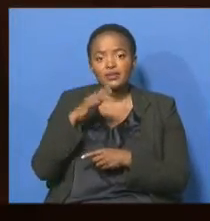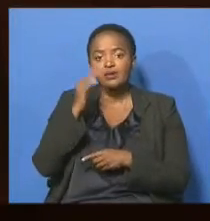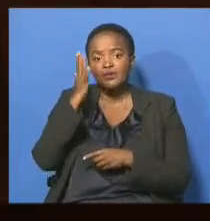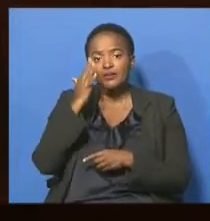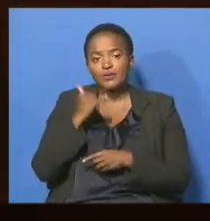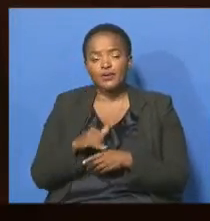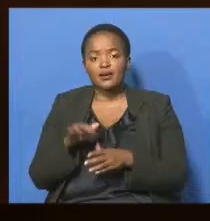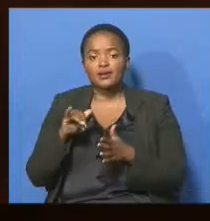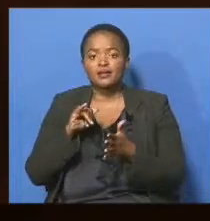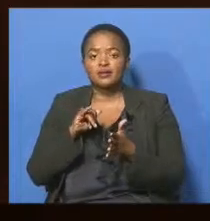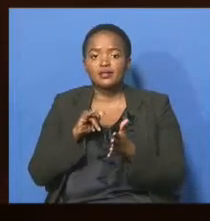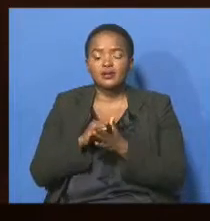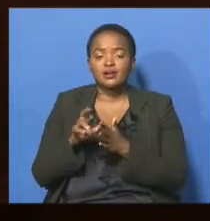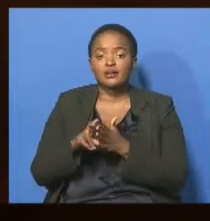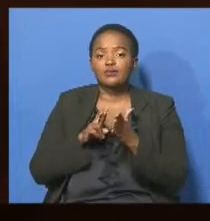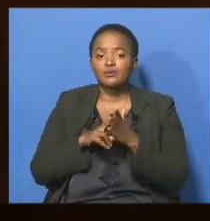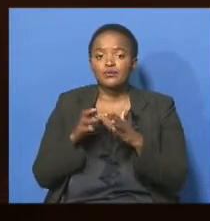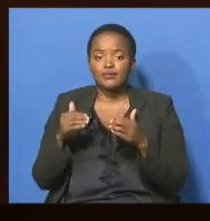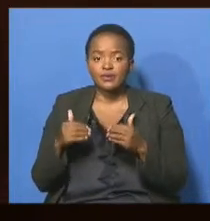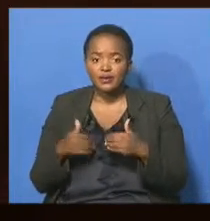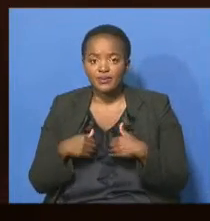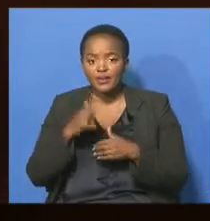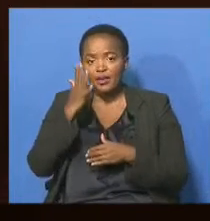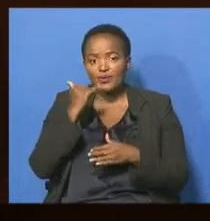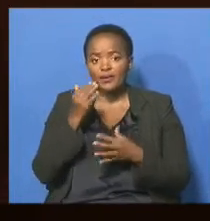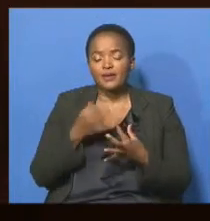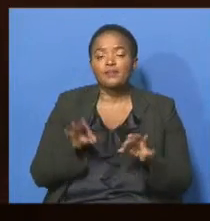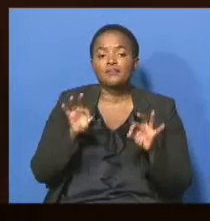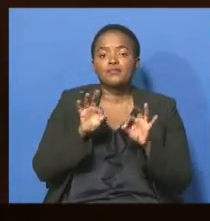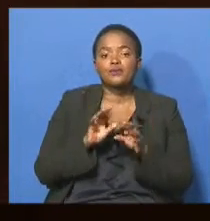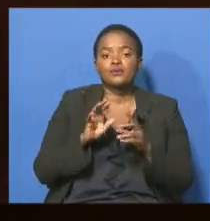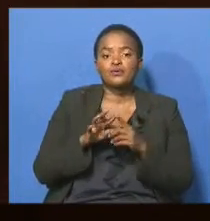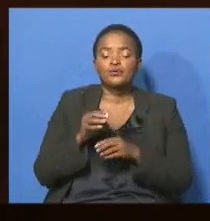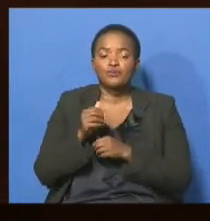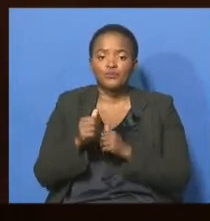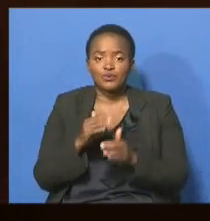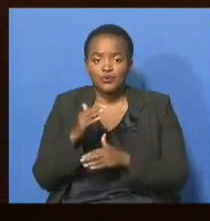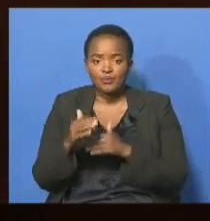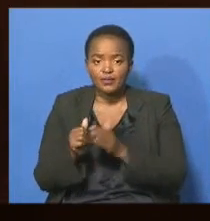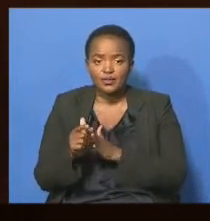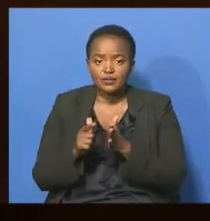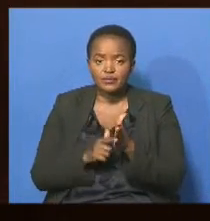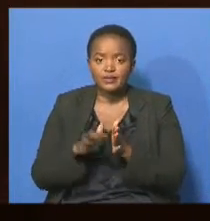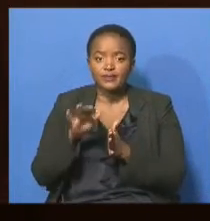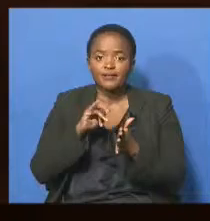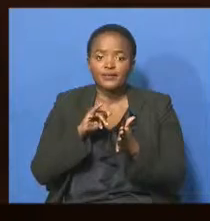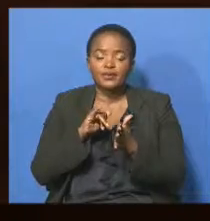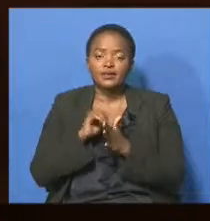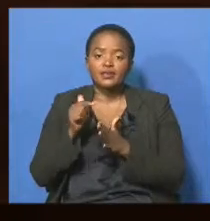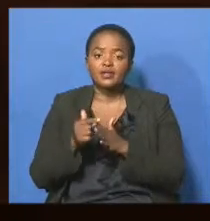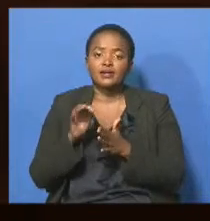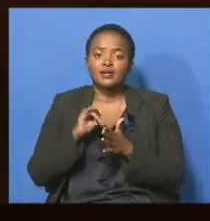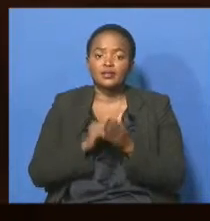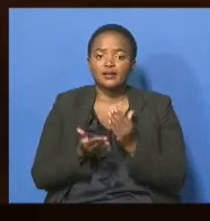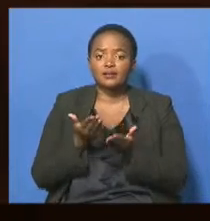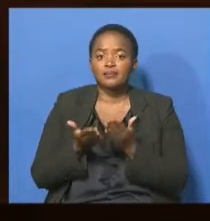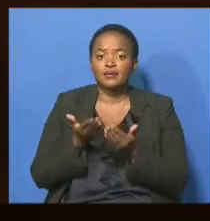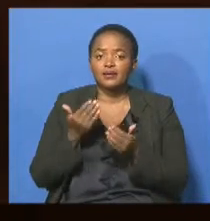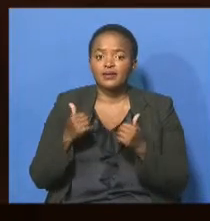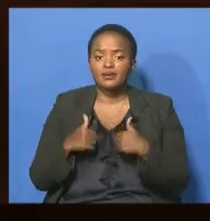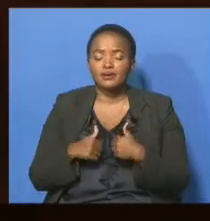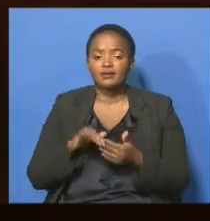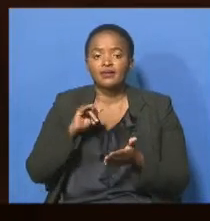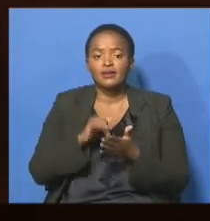at times rules apply, why it is important to comply with the rules, then you are less likely to have